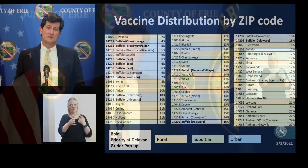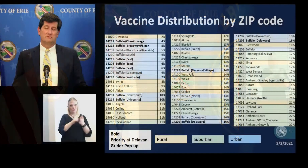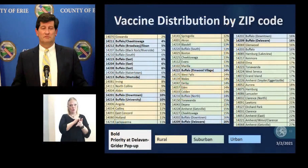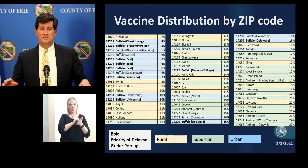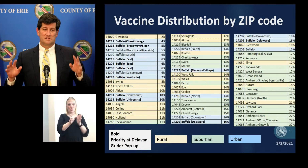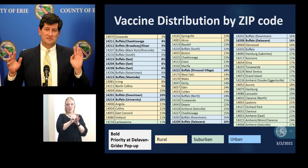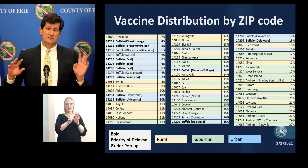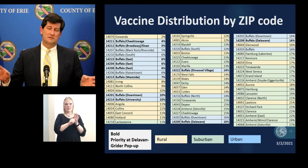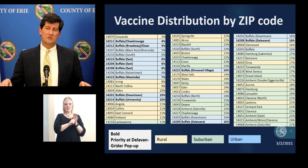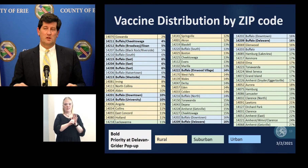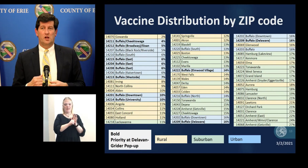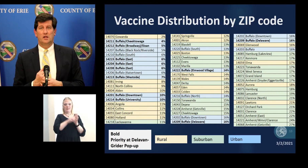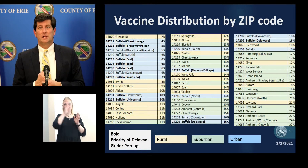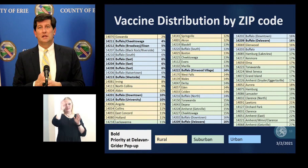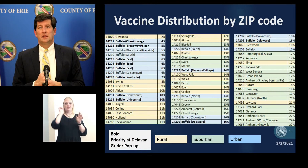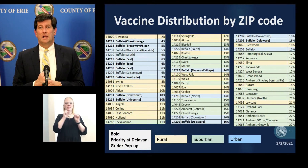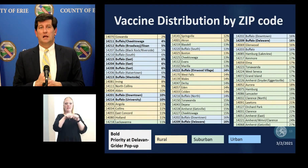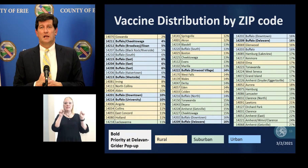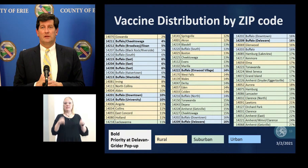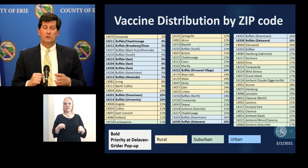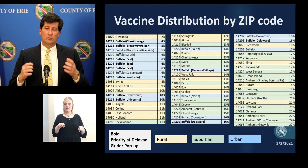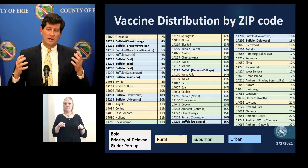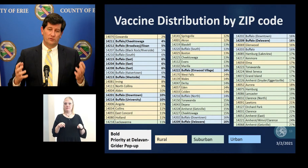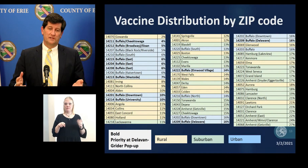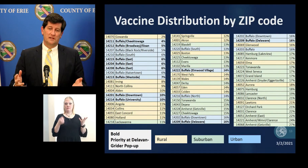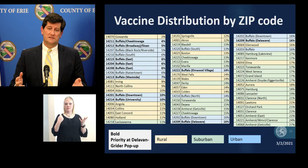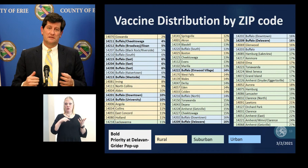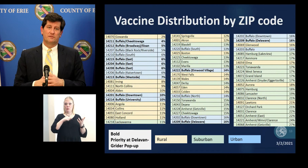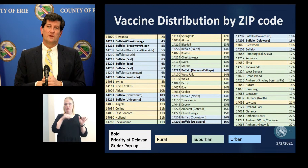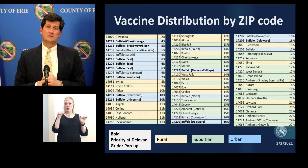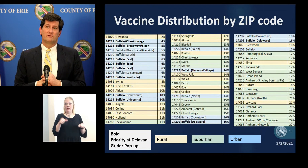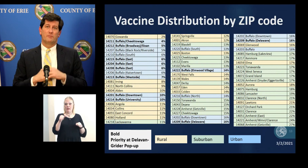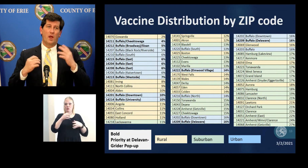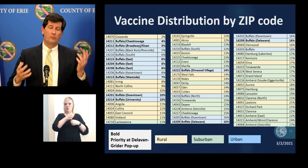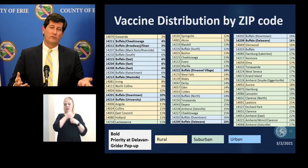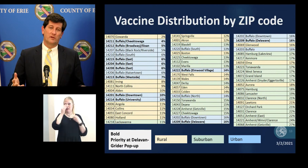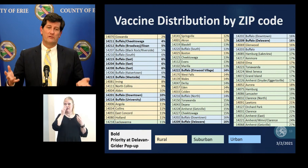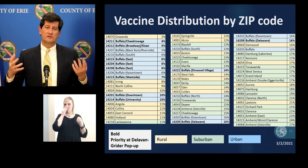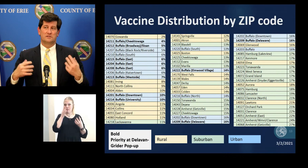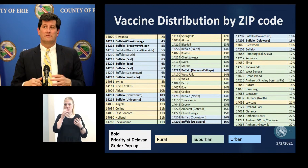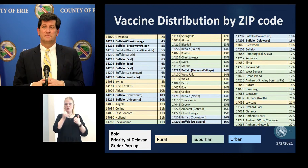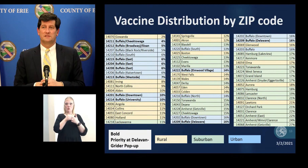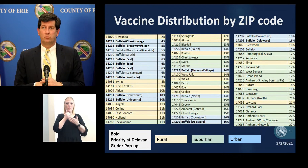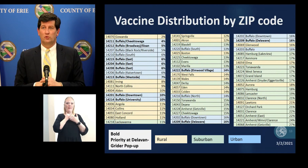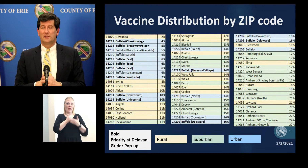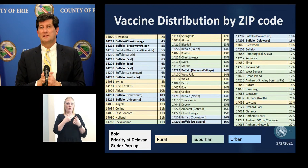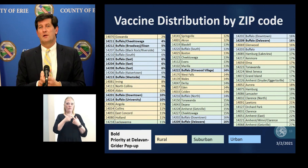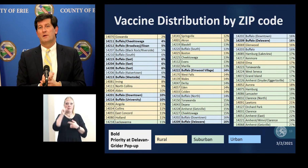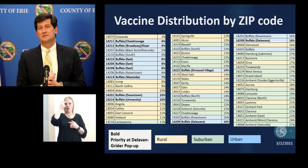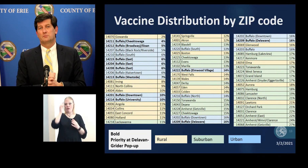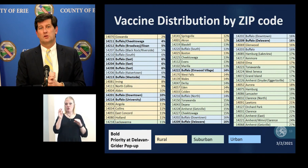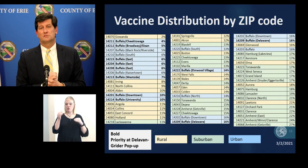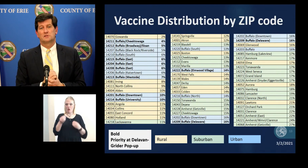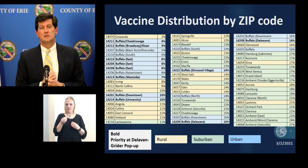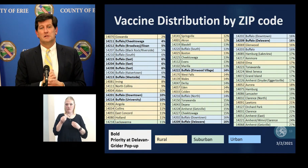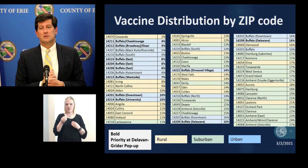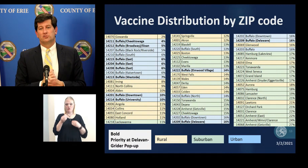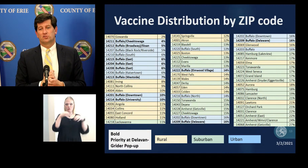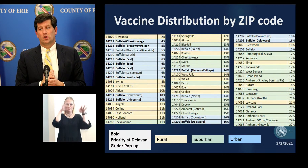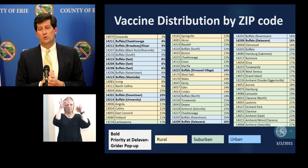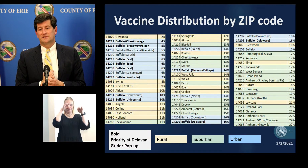State NICES system, they call it. And we were able to get this information from help from the governor's office in pulling it down by zip